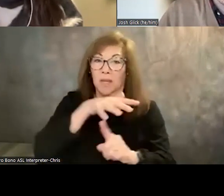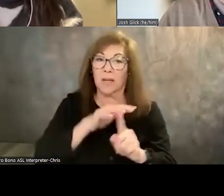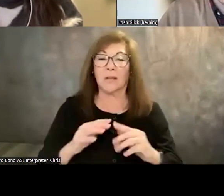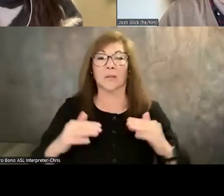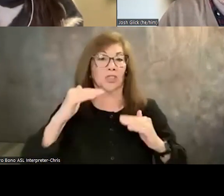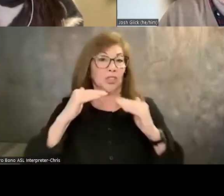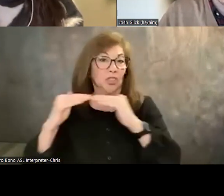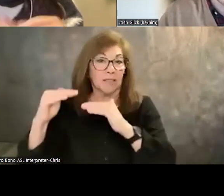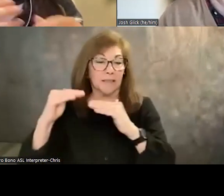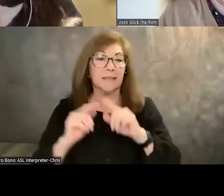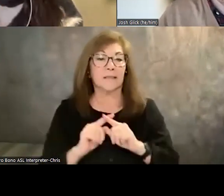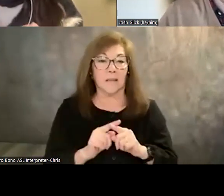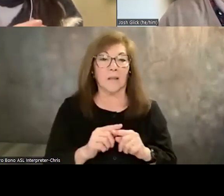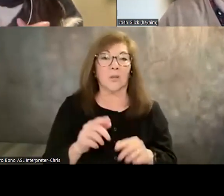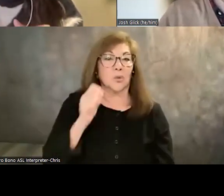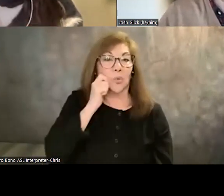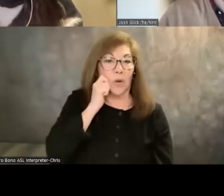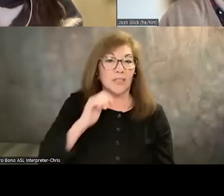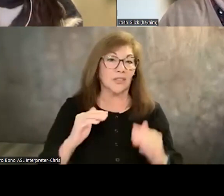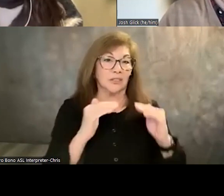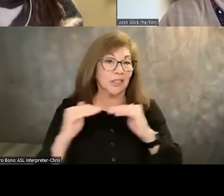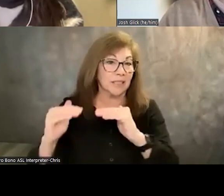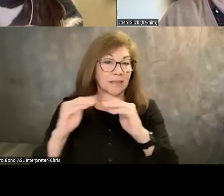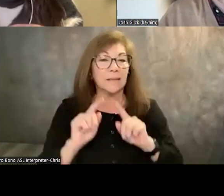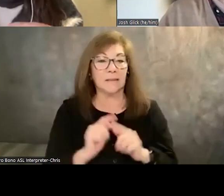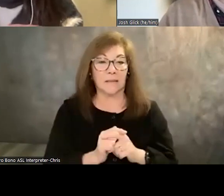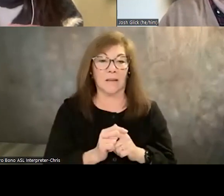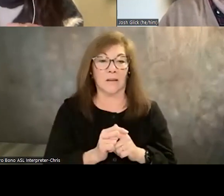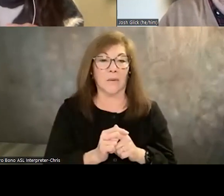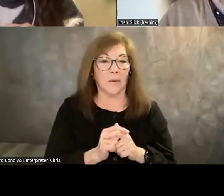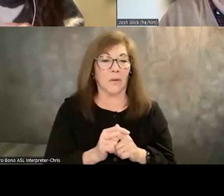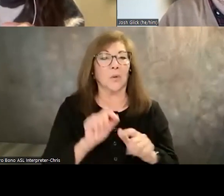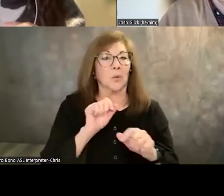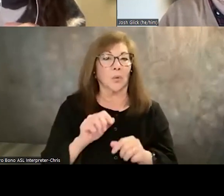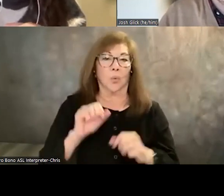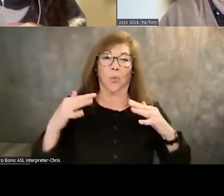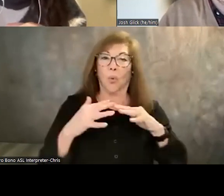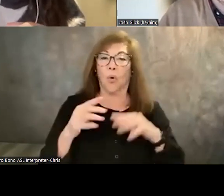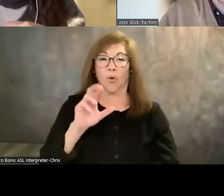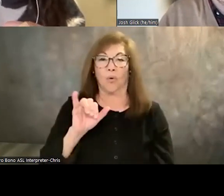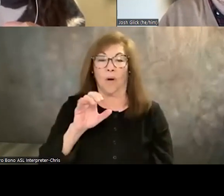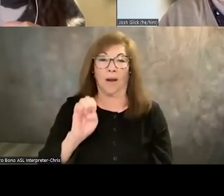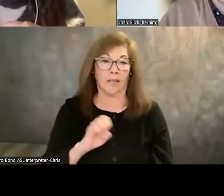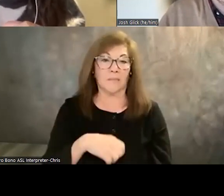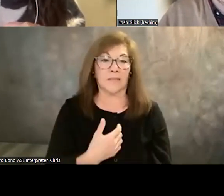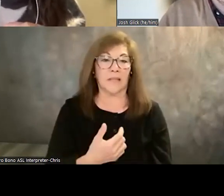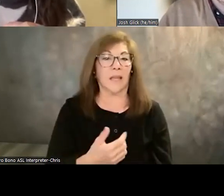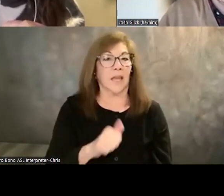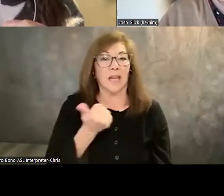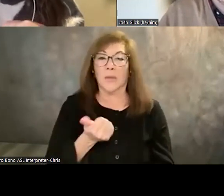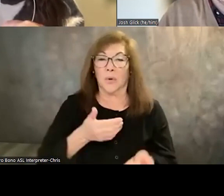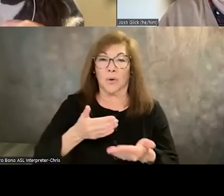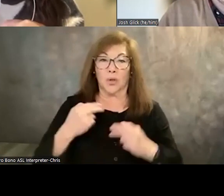justice, to racial justice, to war crimes and other widespread human rights